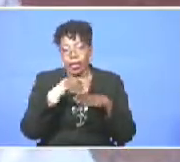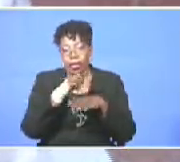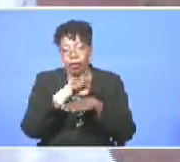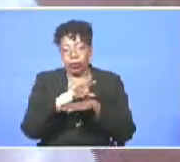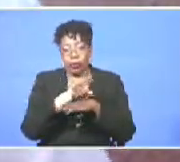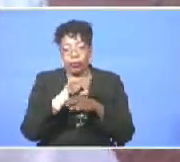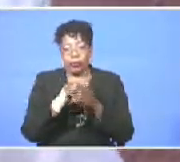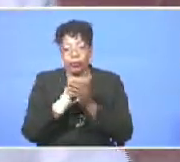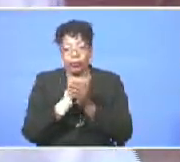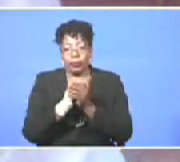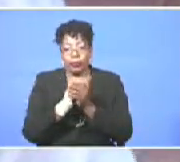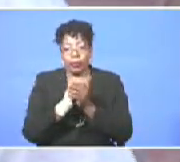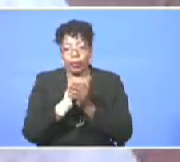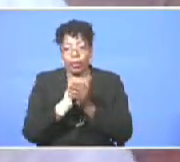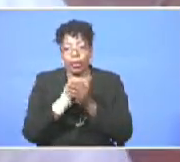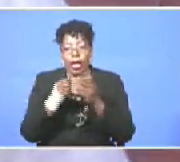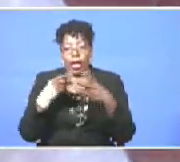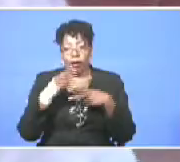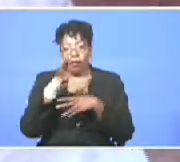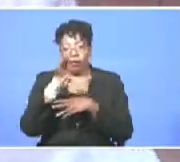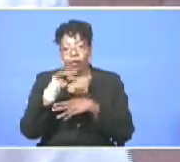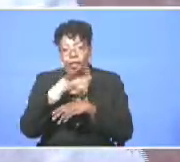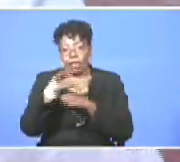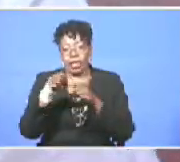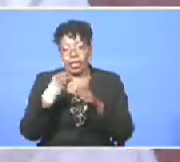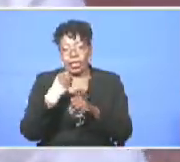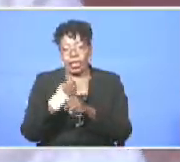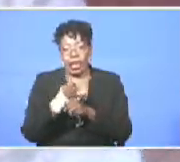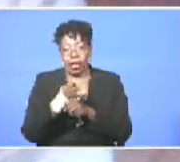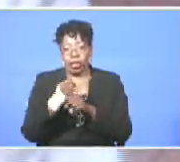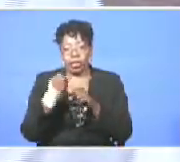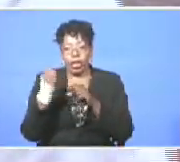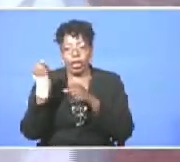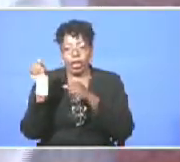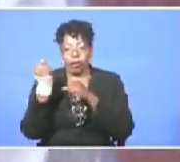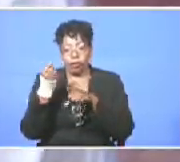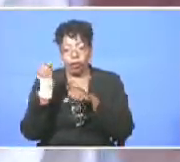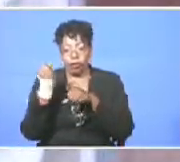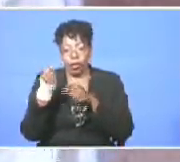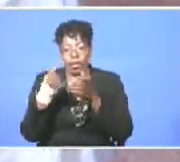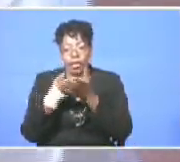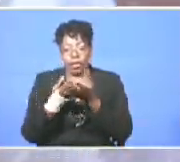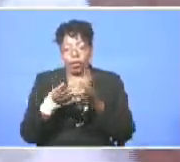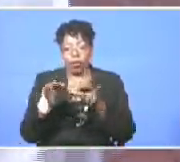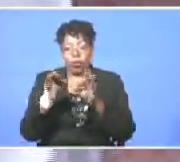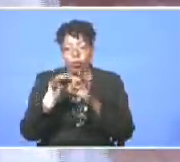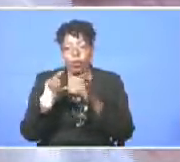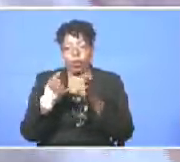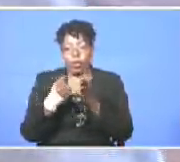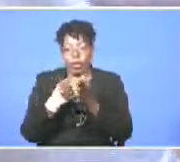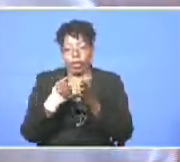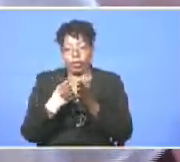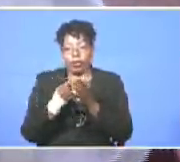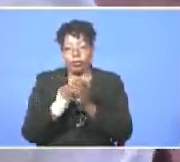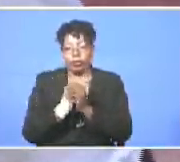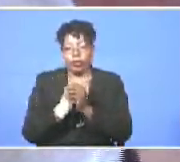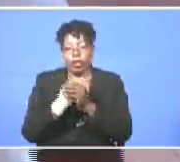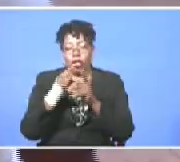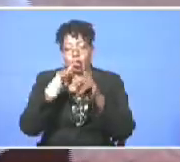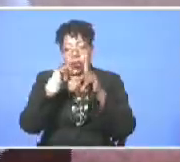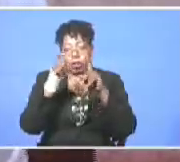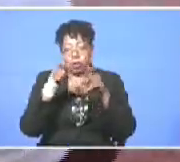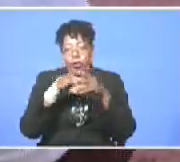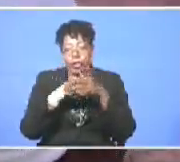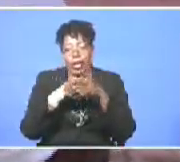After putting in 40 years of my life in softball, I think it's worth it. It's due to it. It's due to me. What would start out the